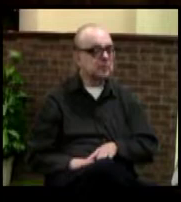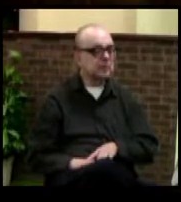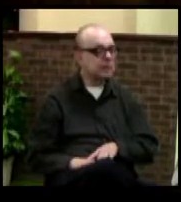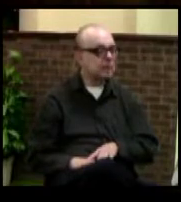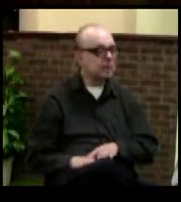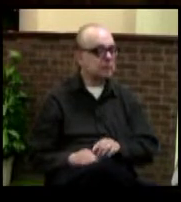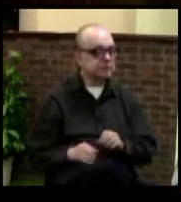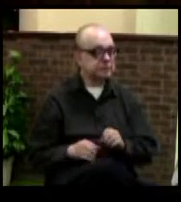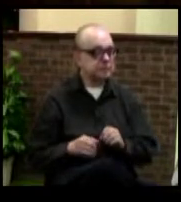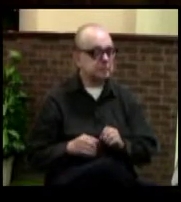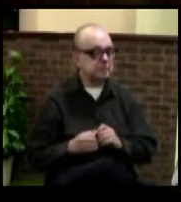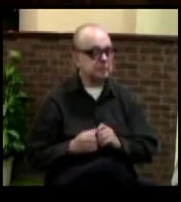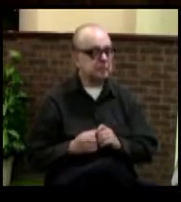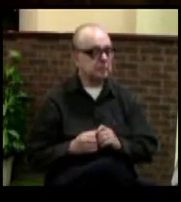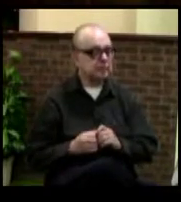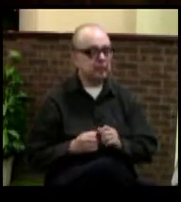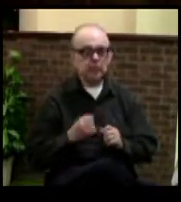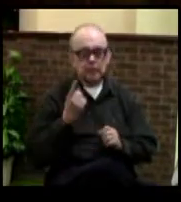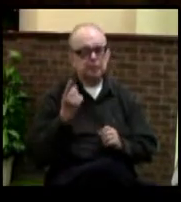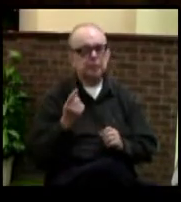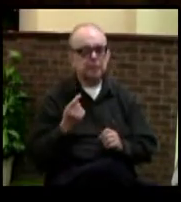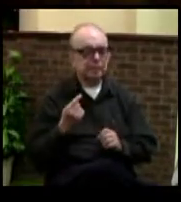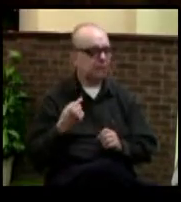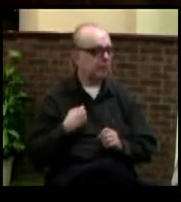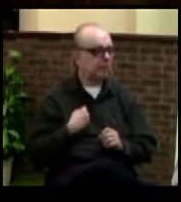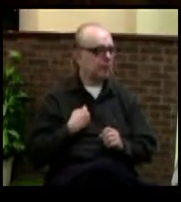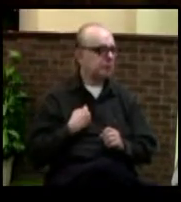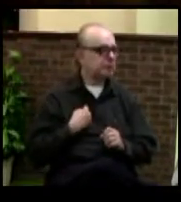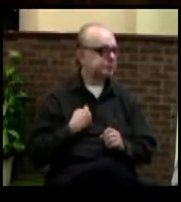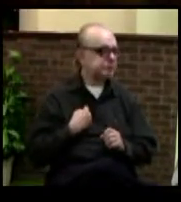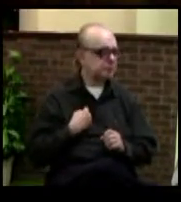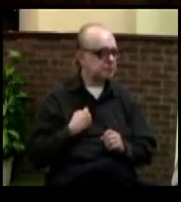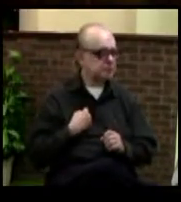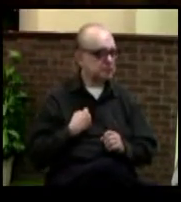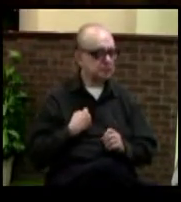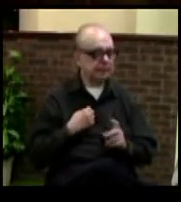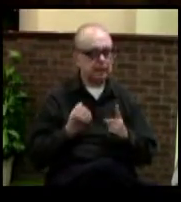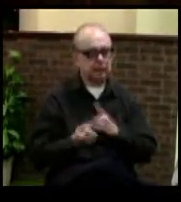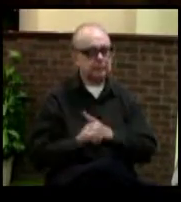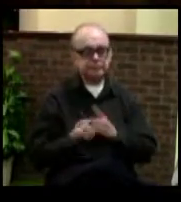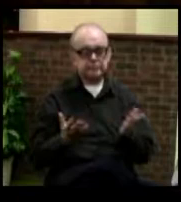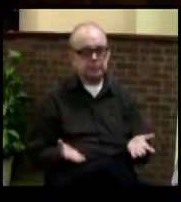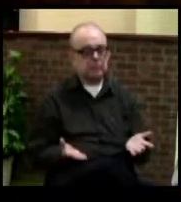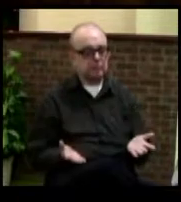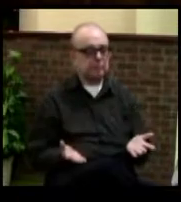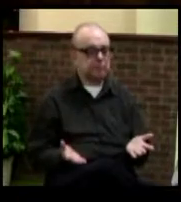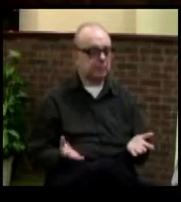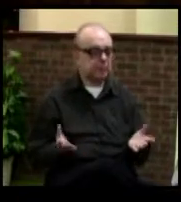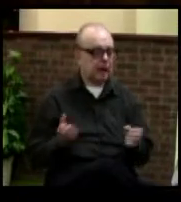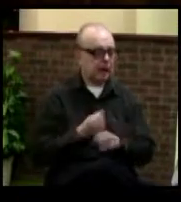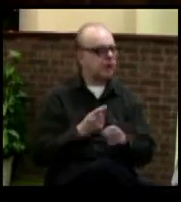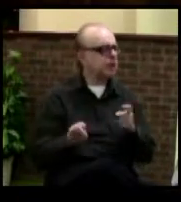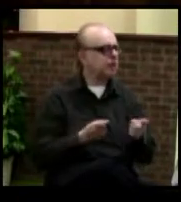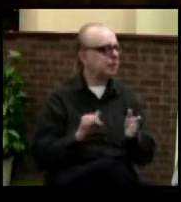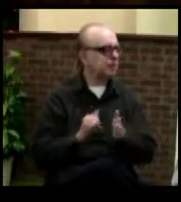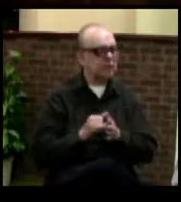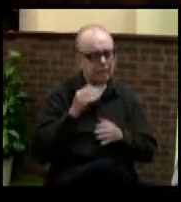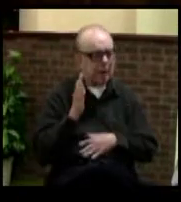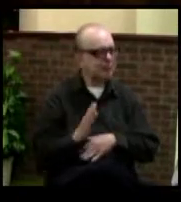Amen. He's saying, I got this covered. Don't you understand? The situation is here. I can control